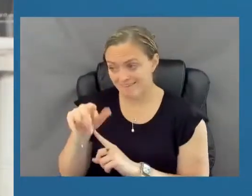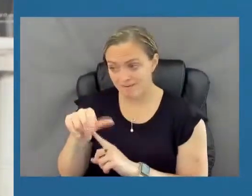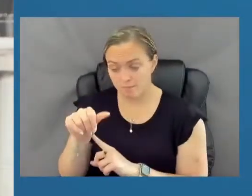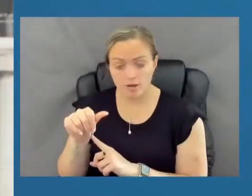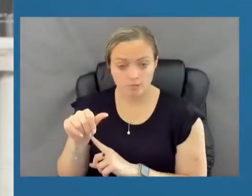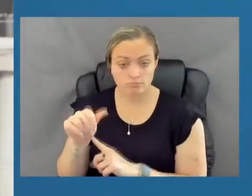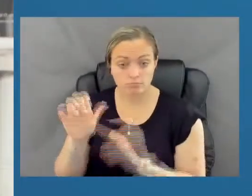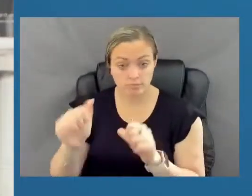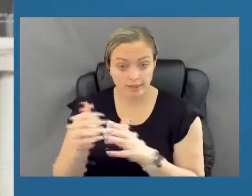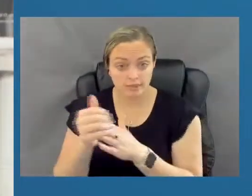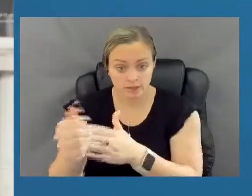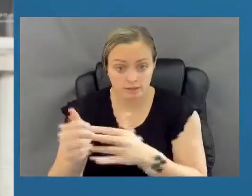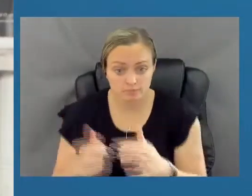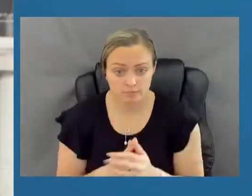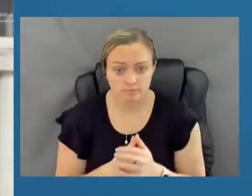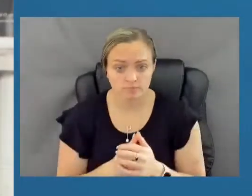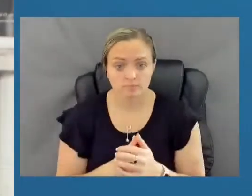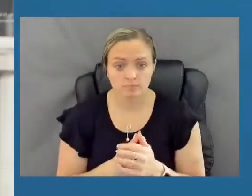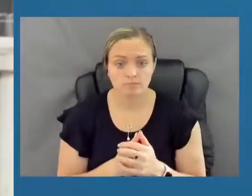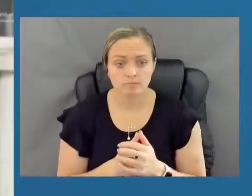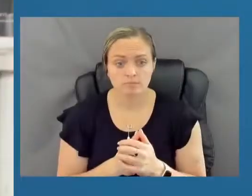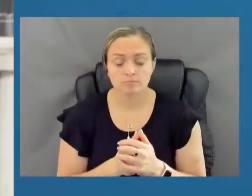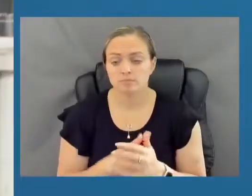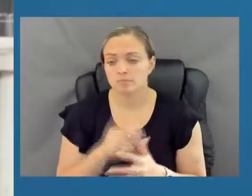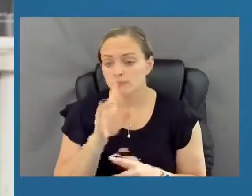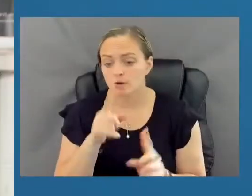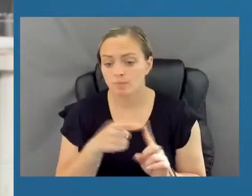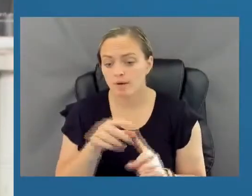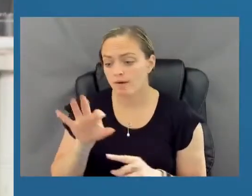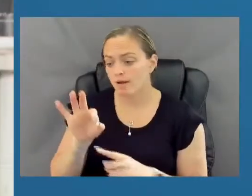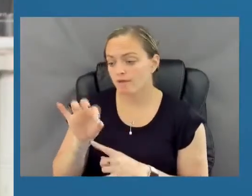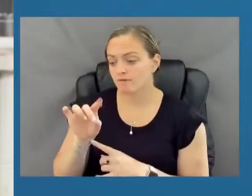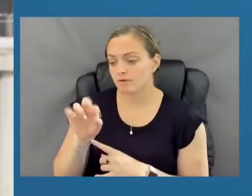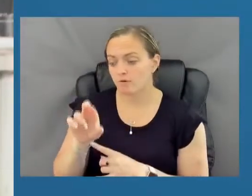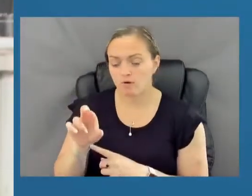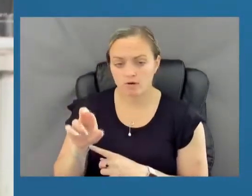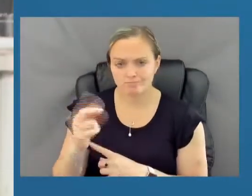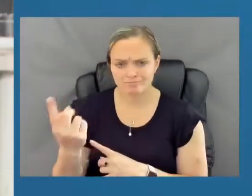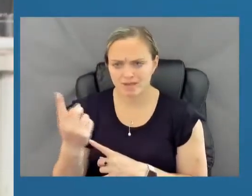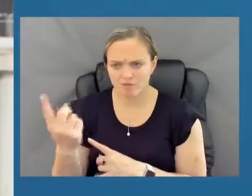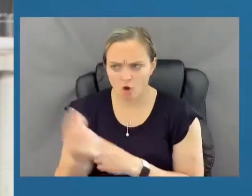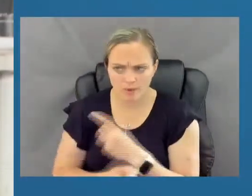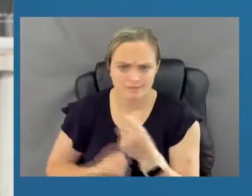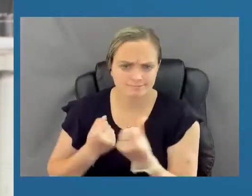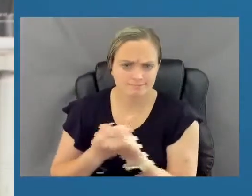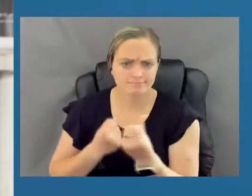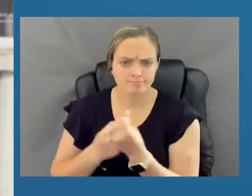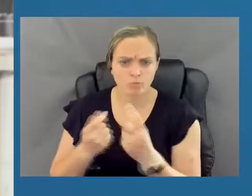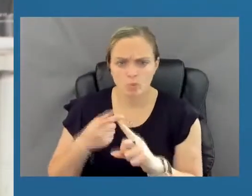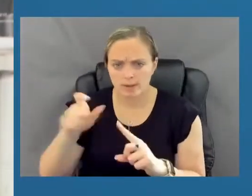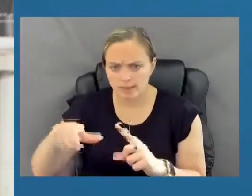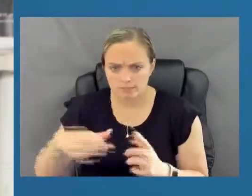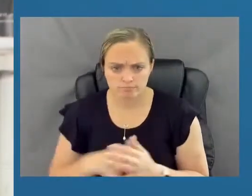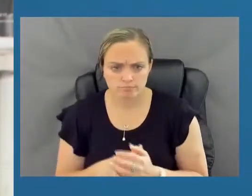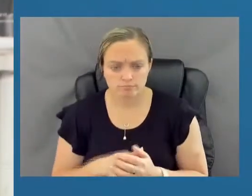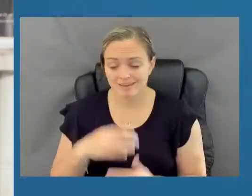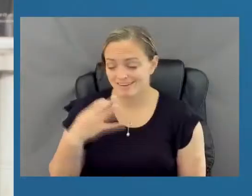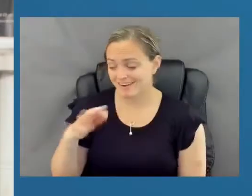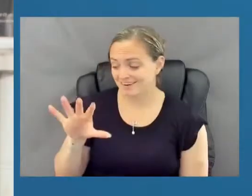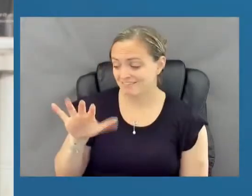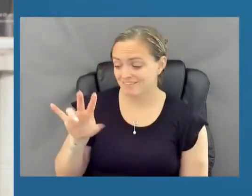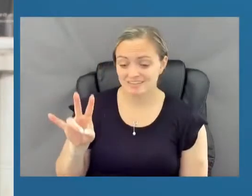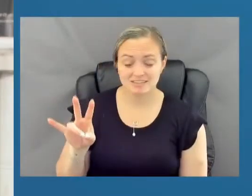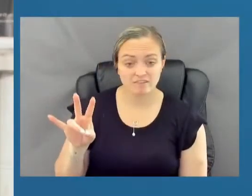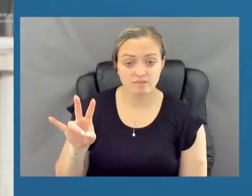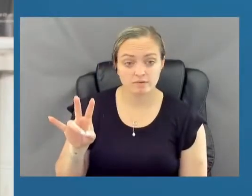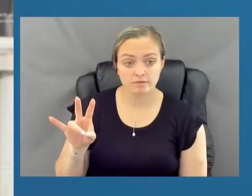it. We talked about it was created by FDR. NYPA has always stepped in at a time of need. 1957, the